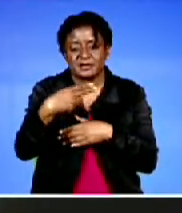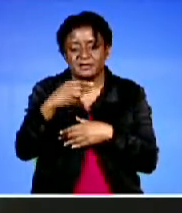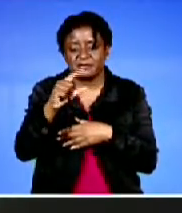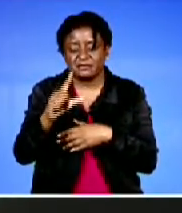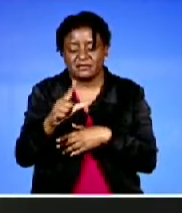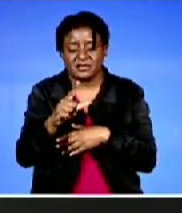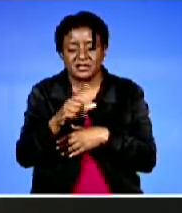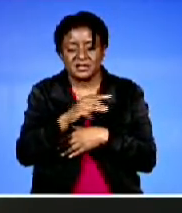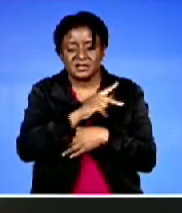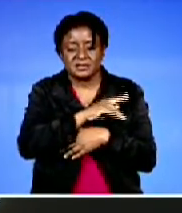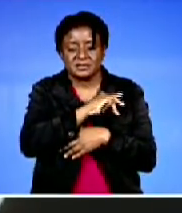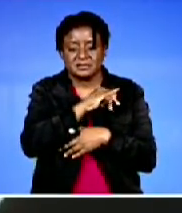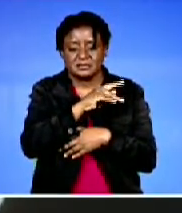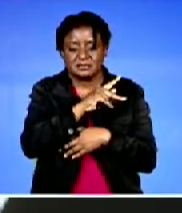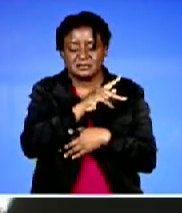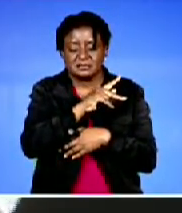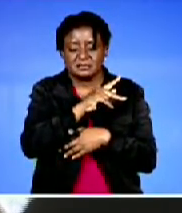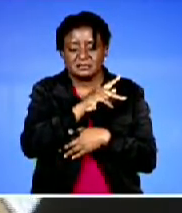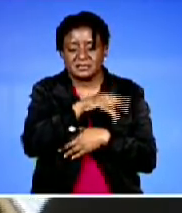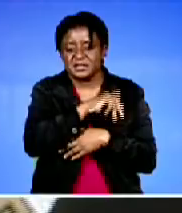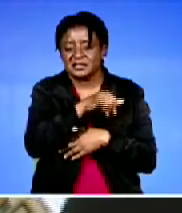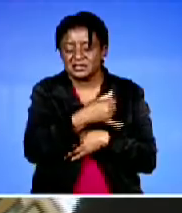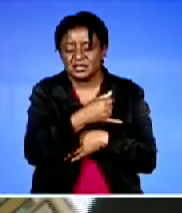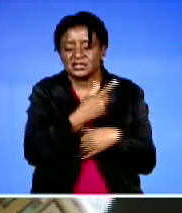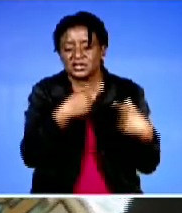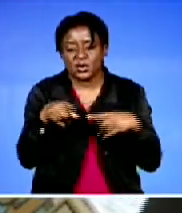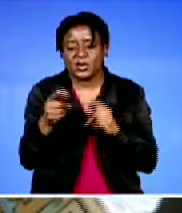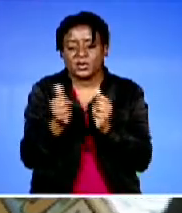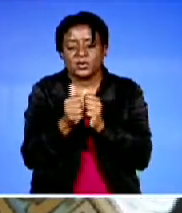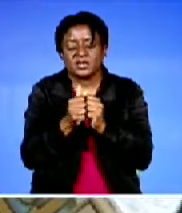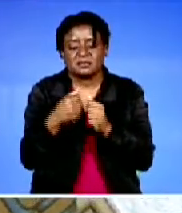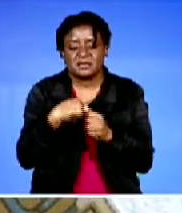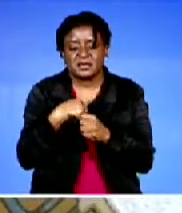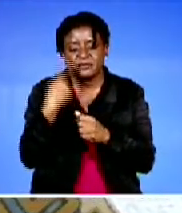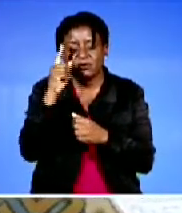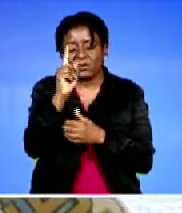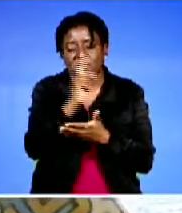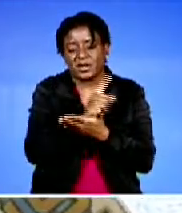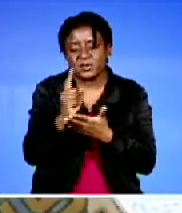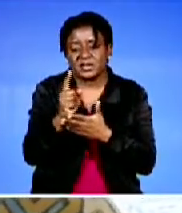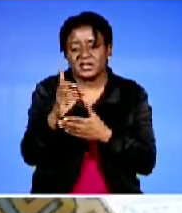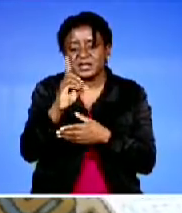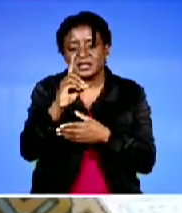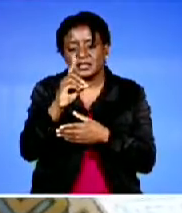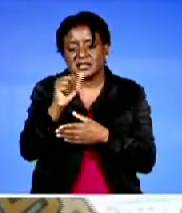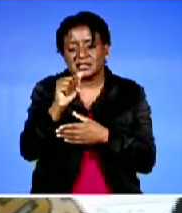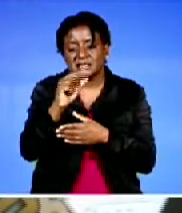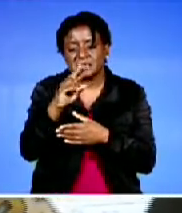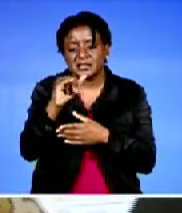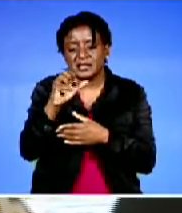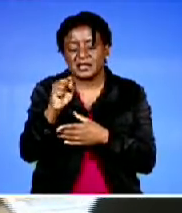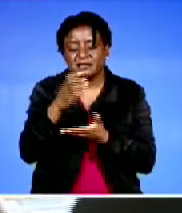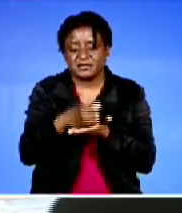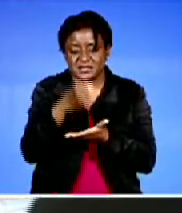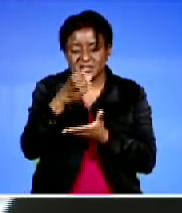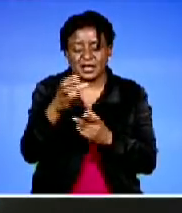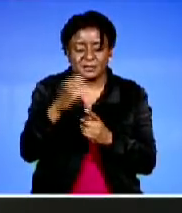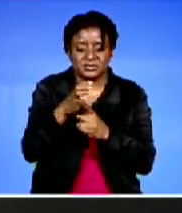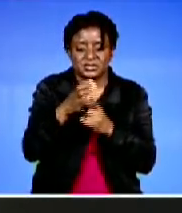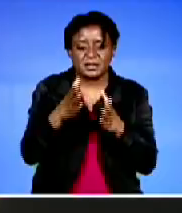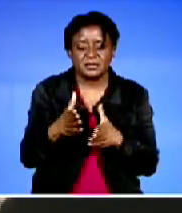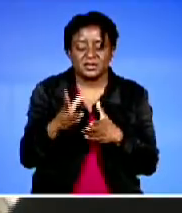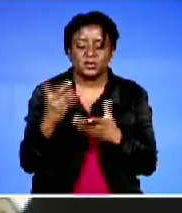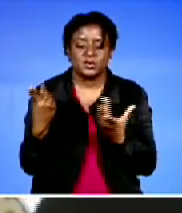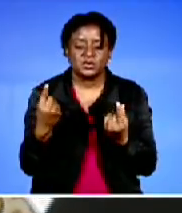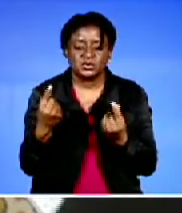Philip Major Jr. He's going with me to for a week. You know, he's the Davis Cup champion, and we're going to do the camp